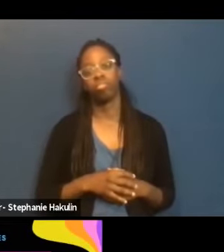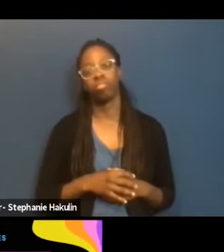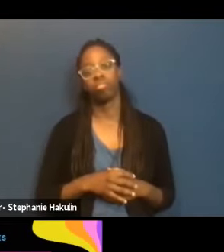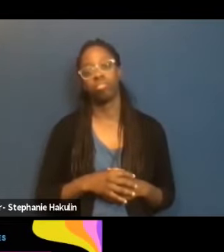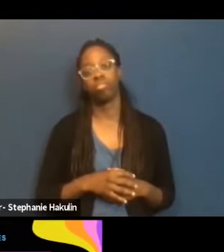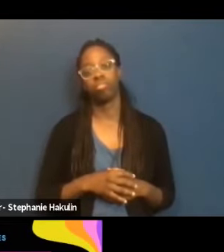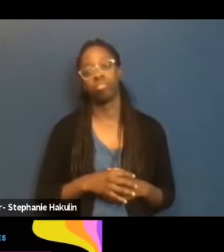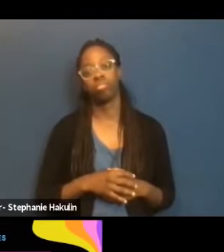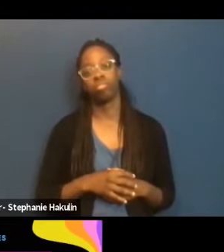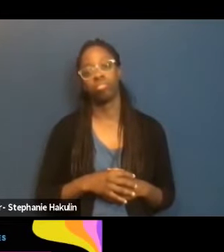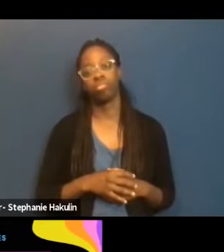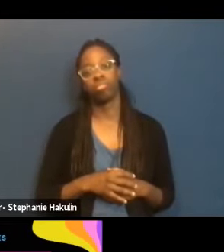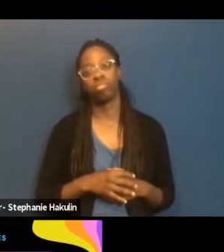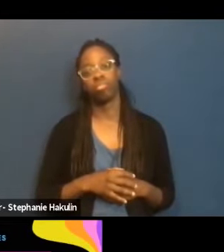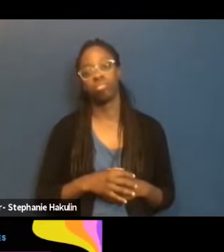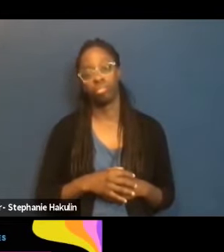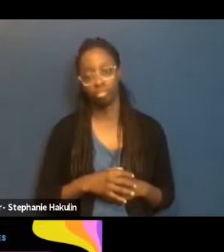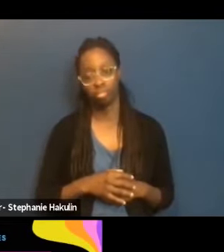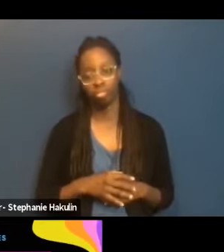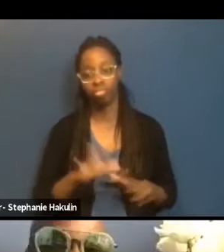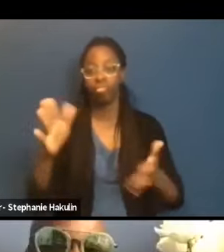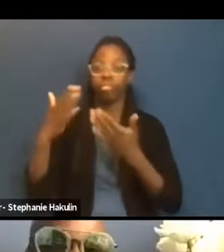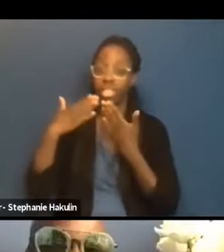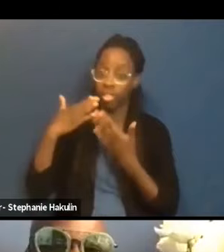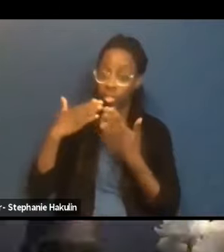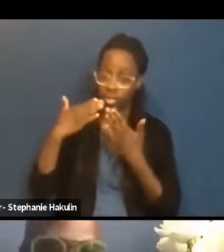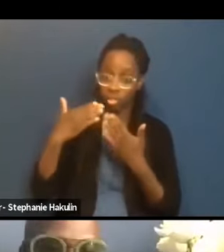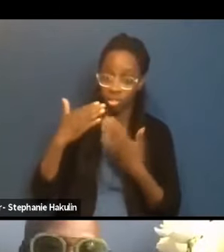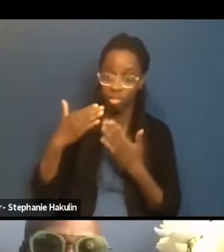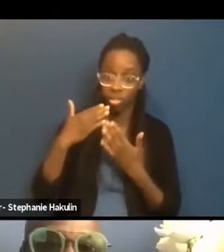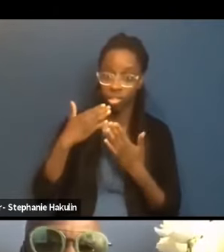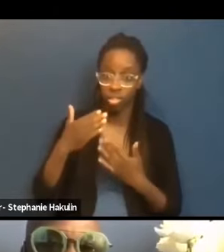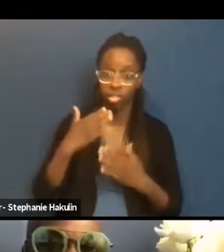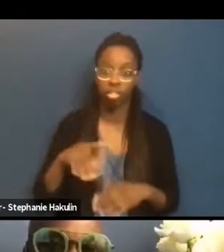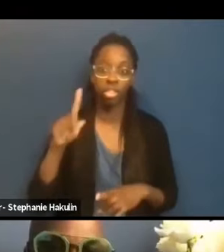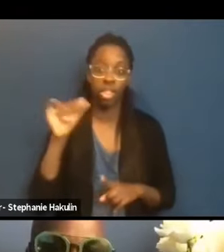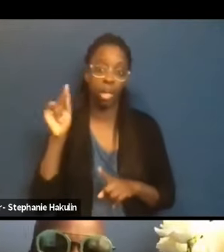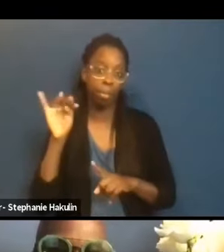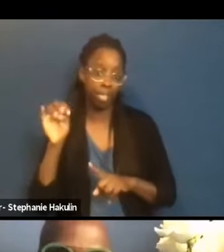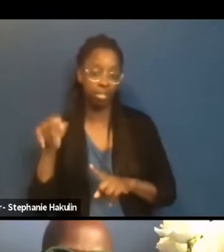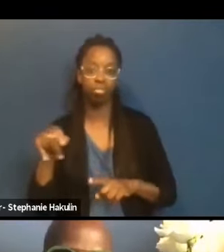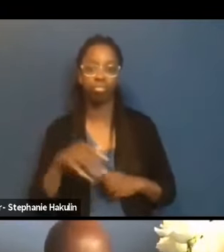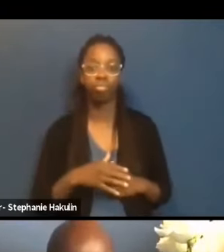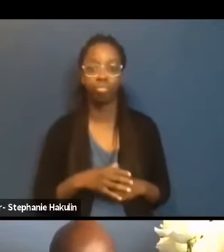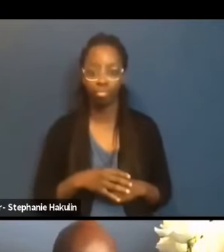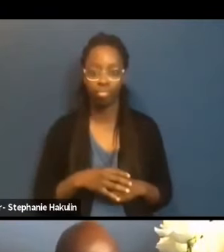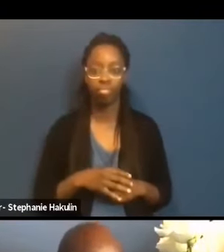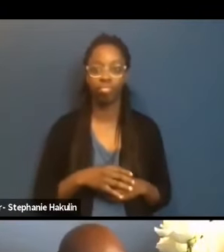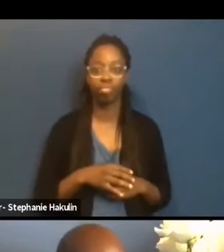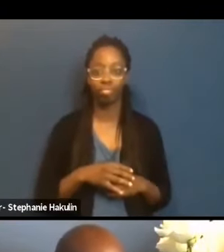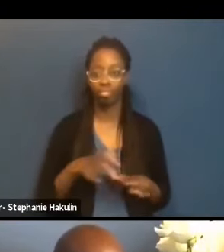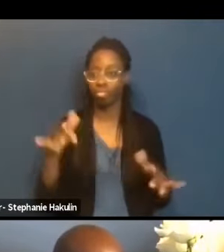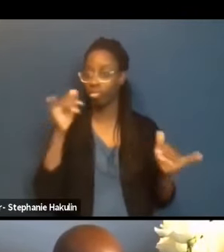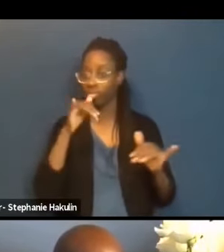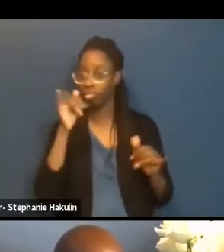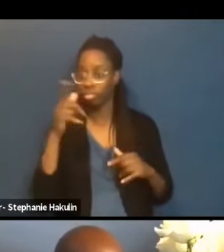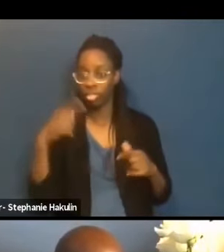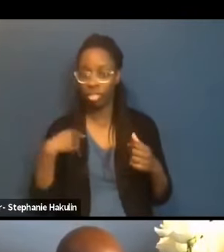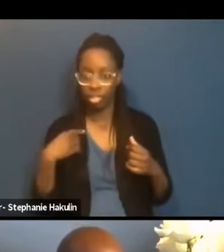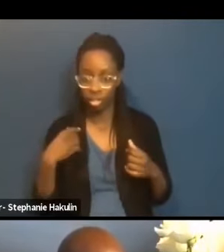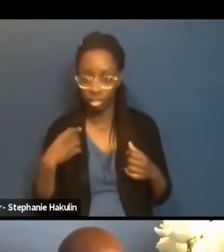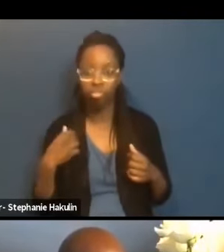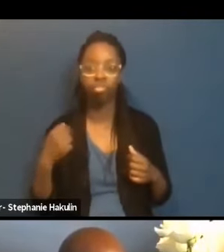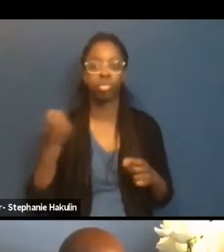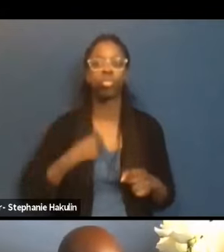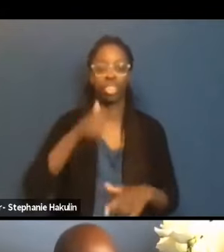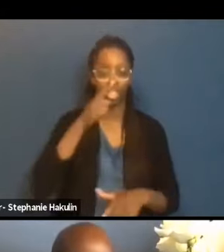Thank you, thank you, thank you, Jasmine, y'all. That's my soul roar for that amazing piece. Thank you so, so, so much. You know I had to